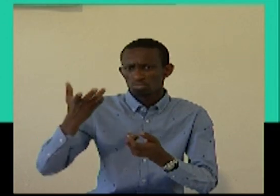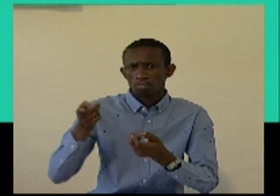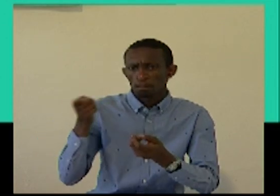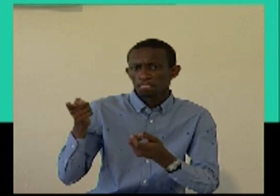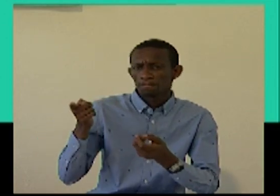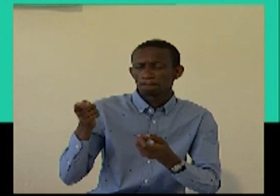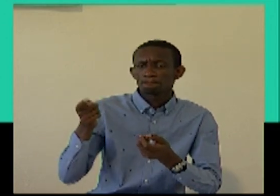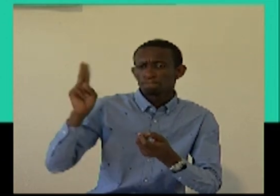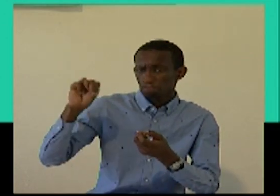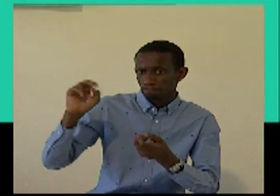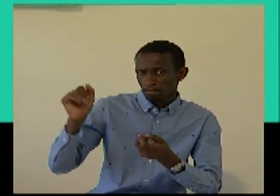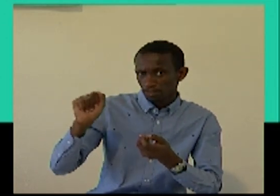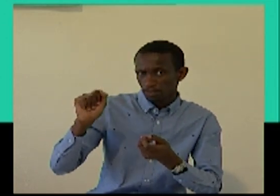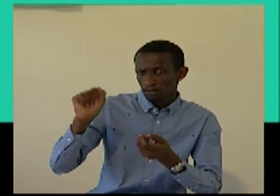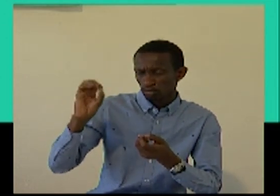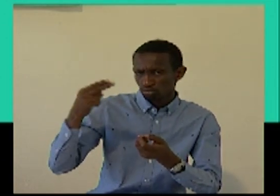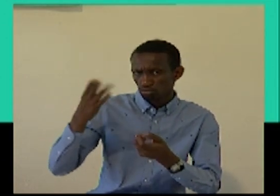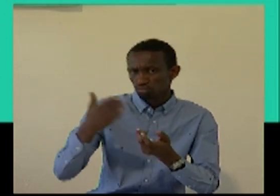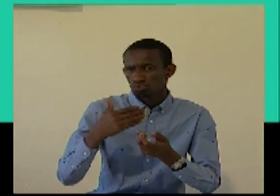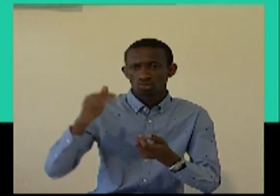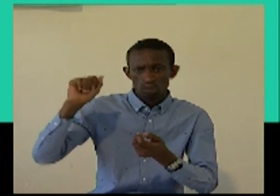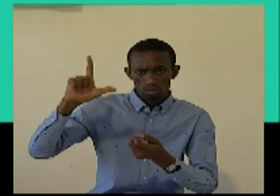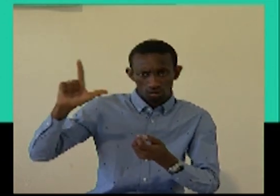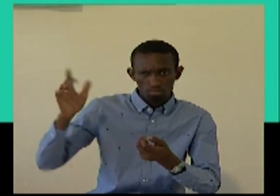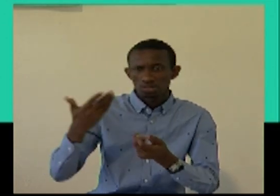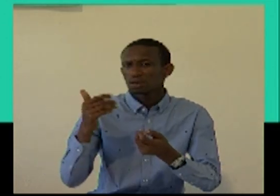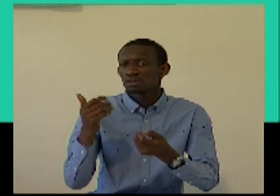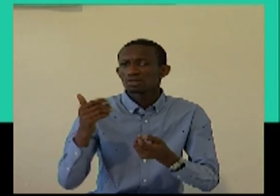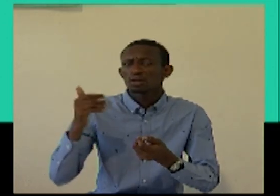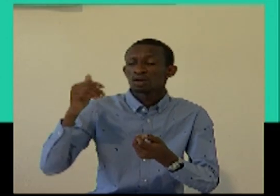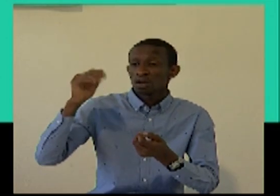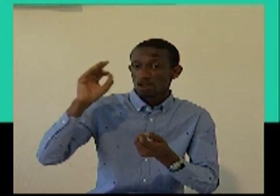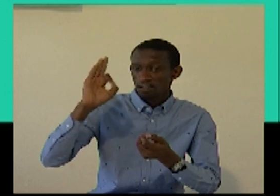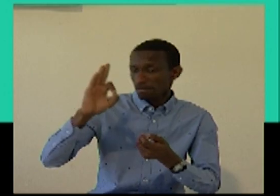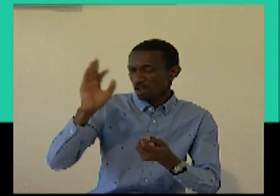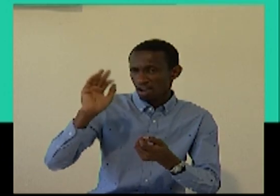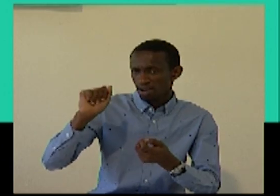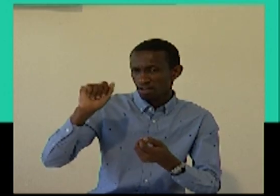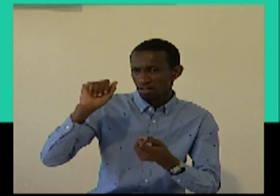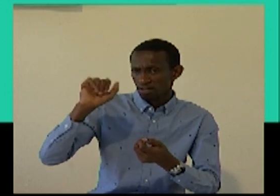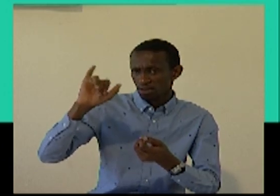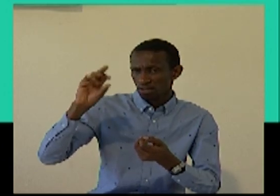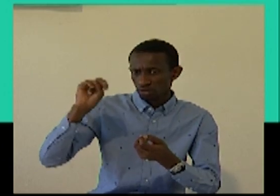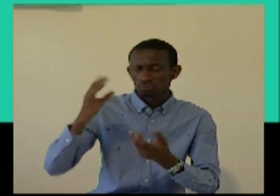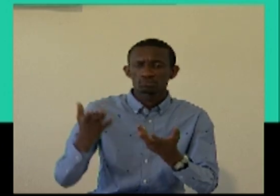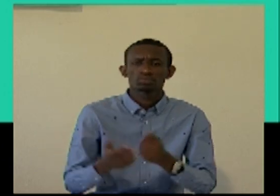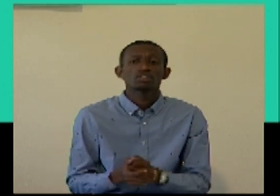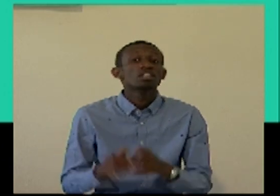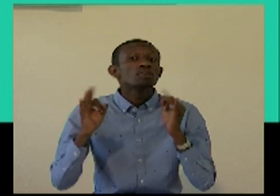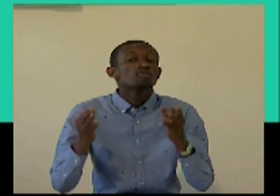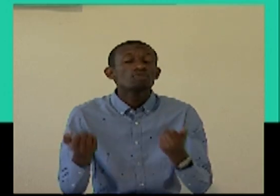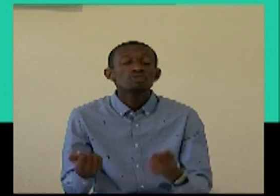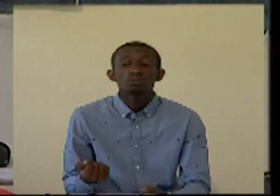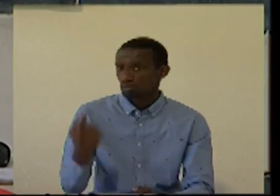aluminium oxide, and iron oxide. So when you have an element or an atom, 1